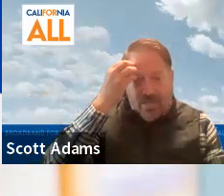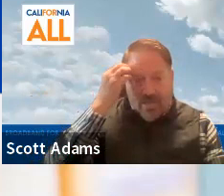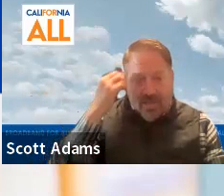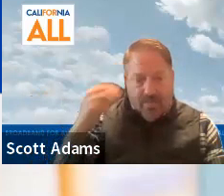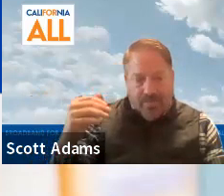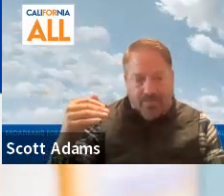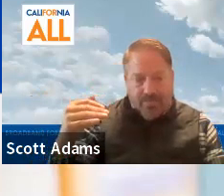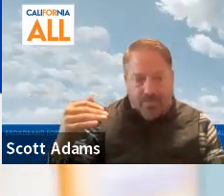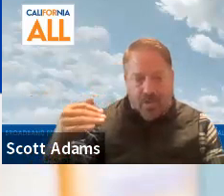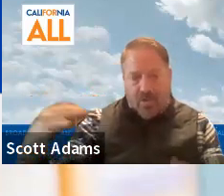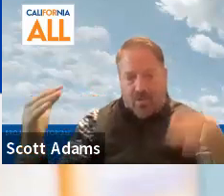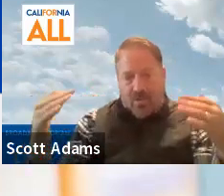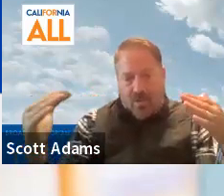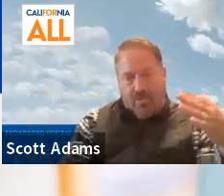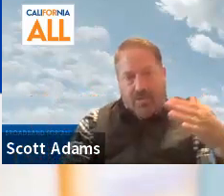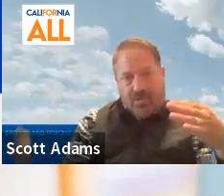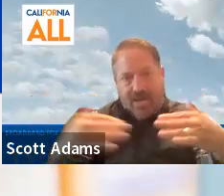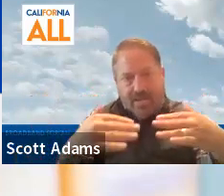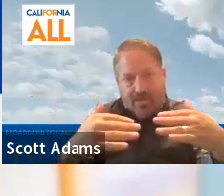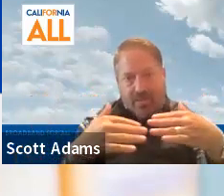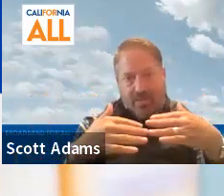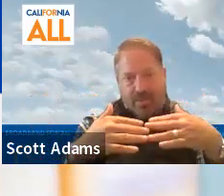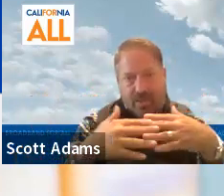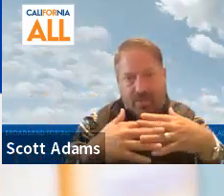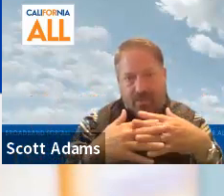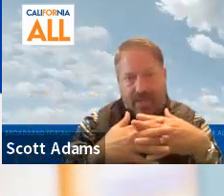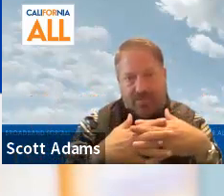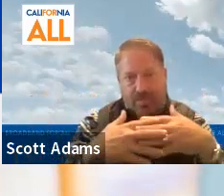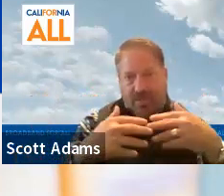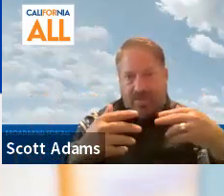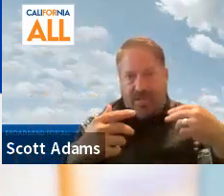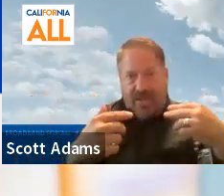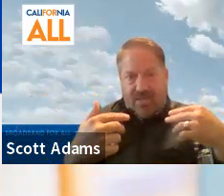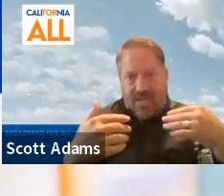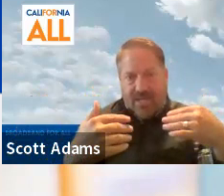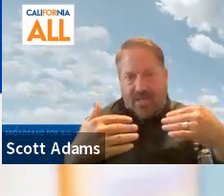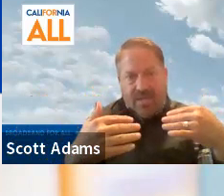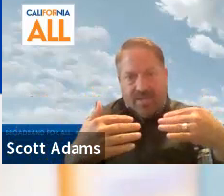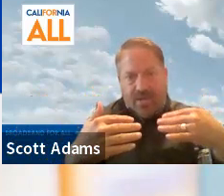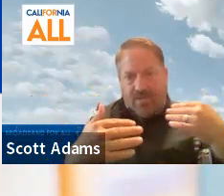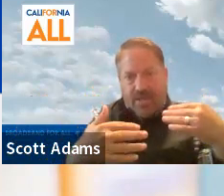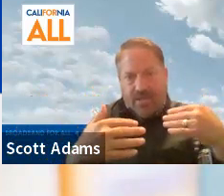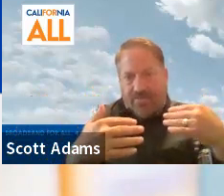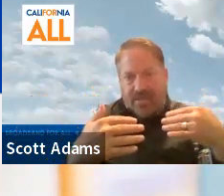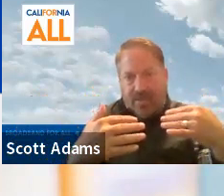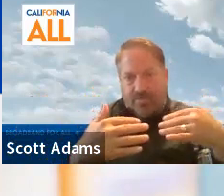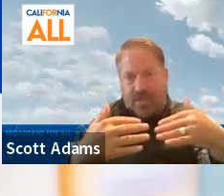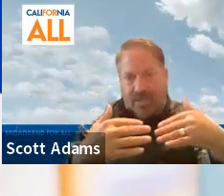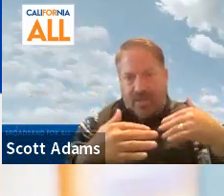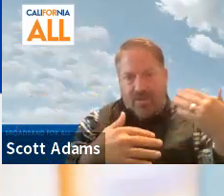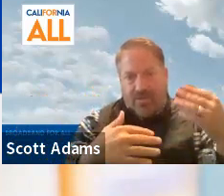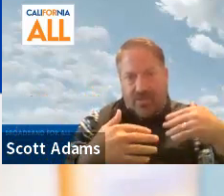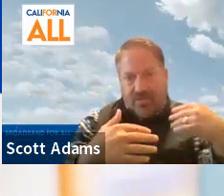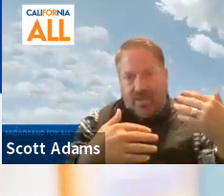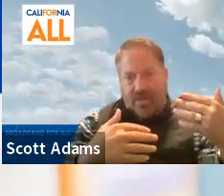that are also tracked to eligibility for the ACP, that they've had 10 to